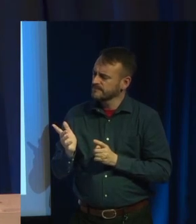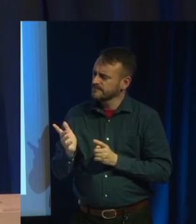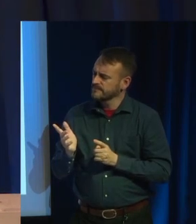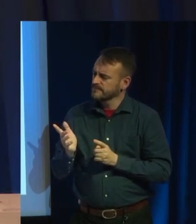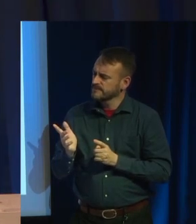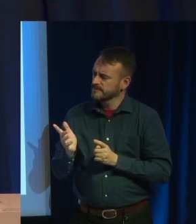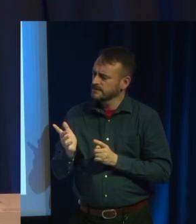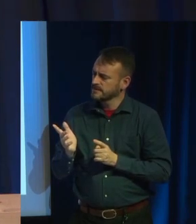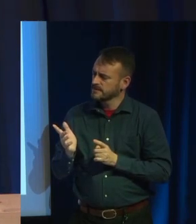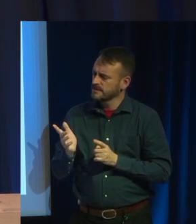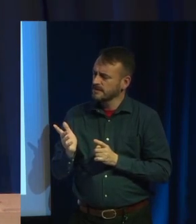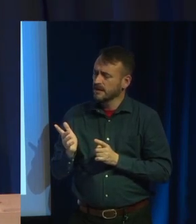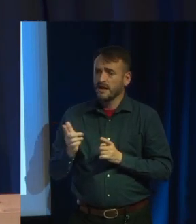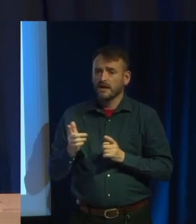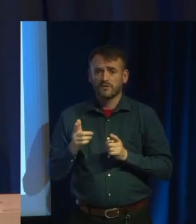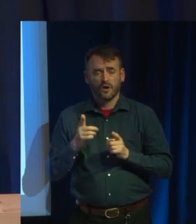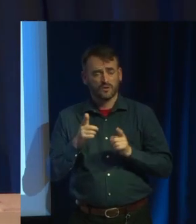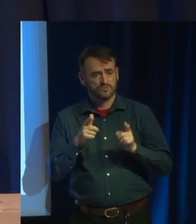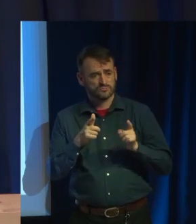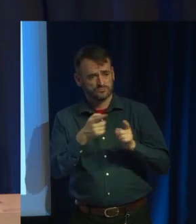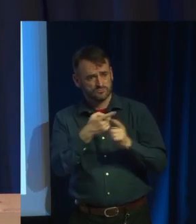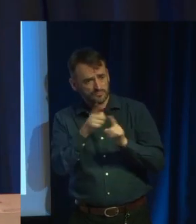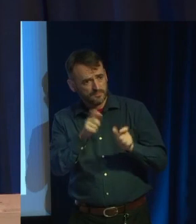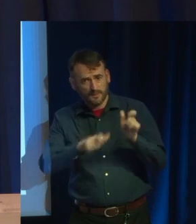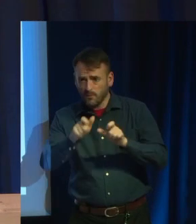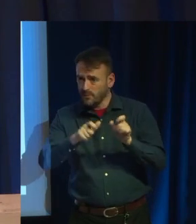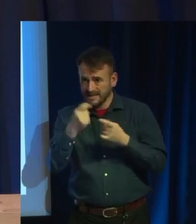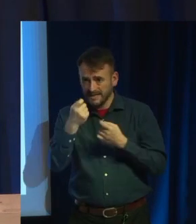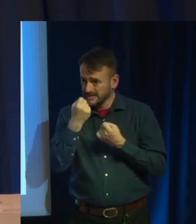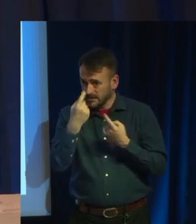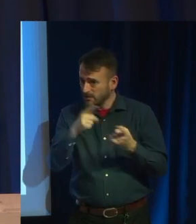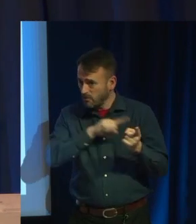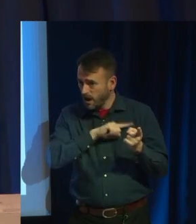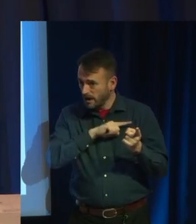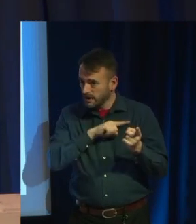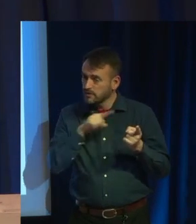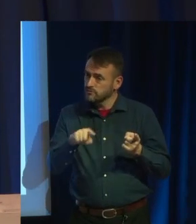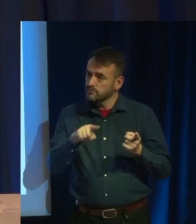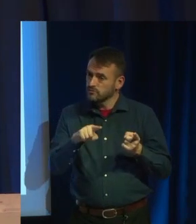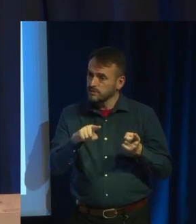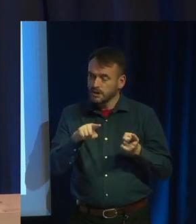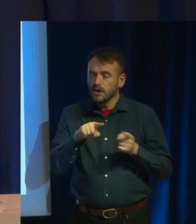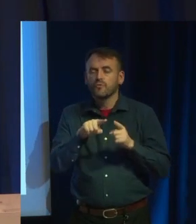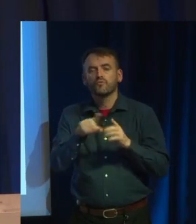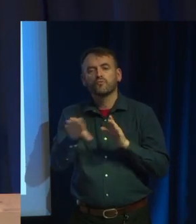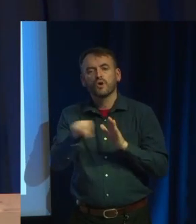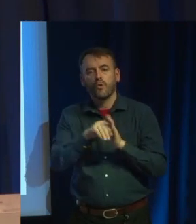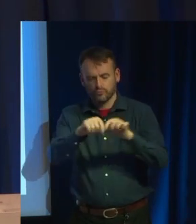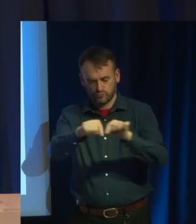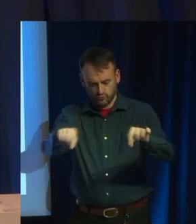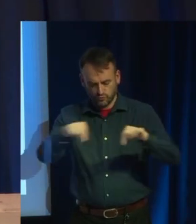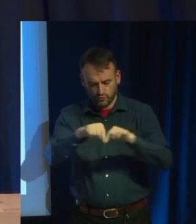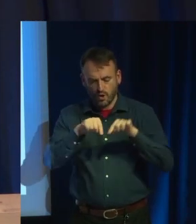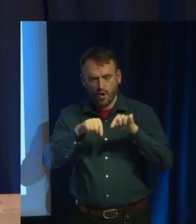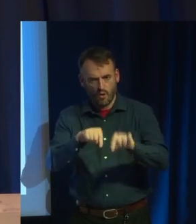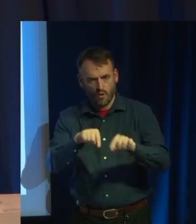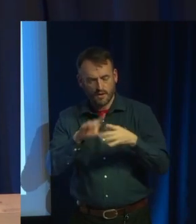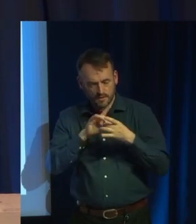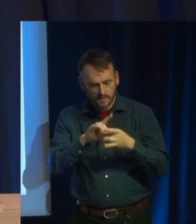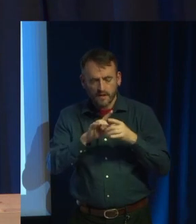that. Bear in mind, we worked with recording studio and 3 different languages, so 3 different